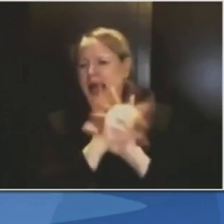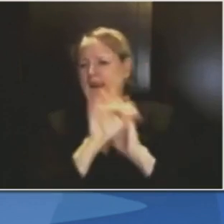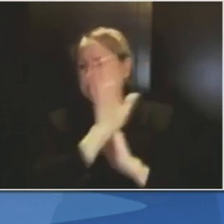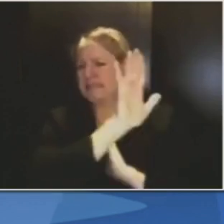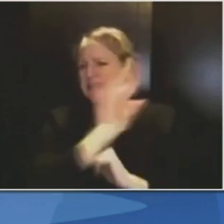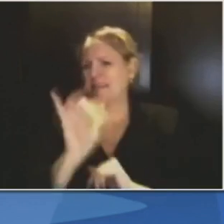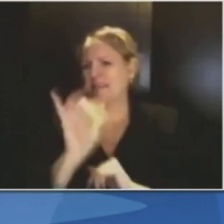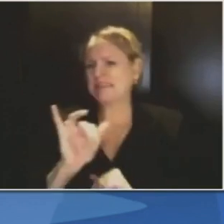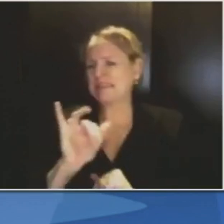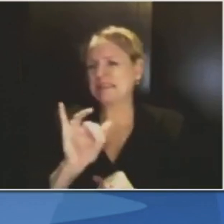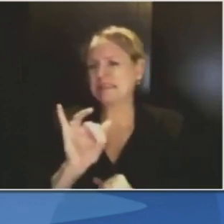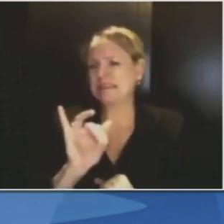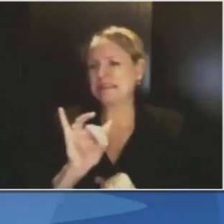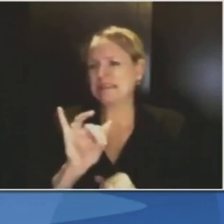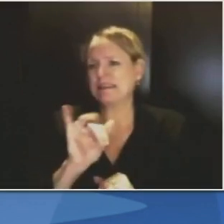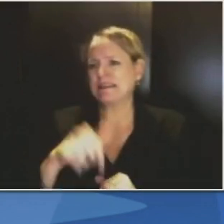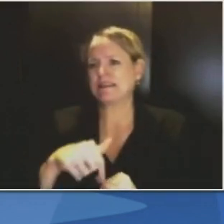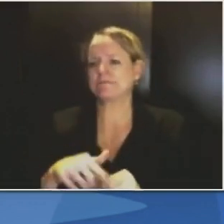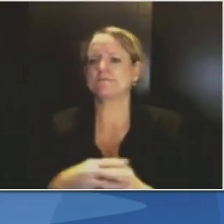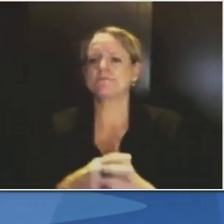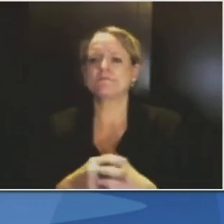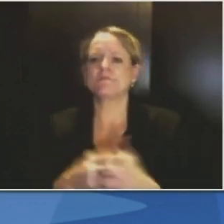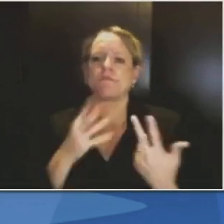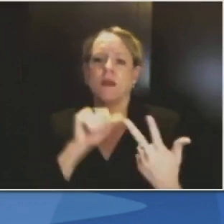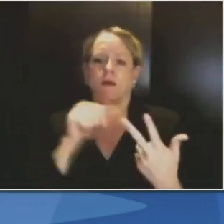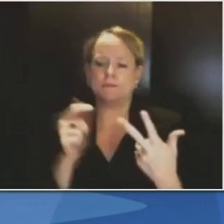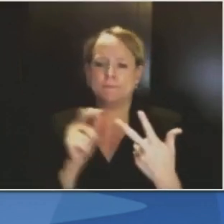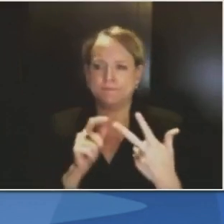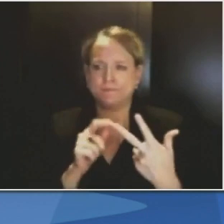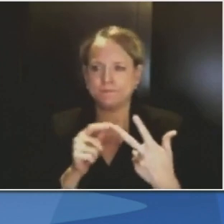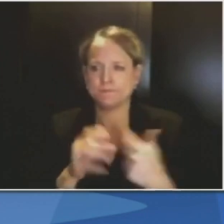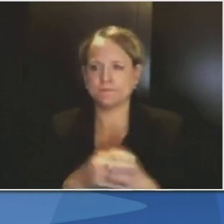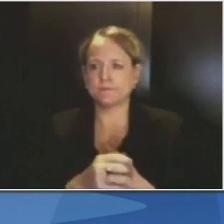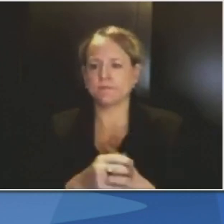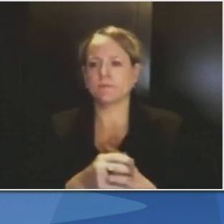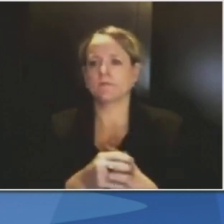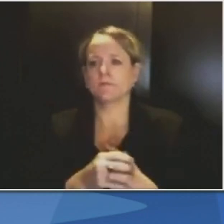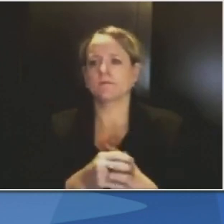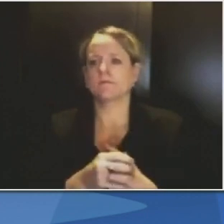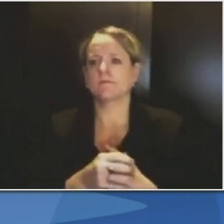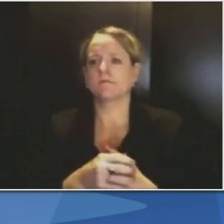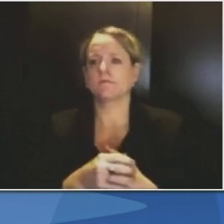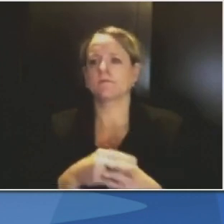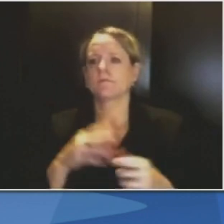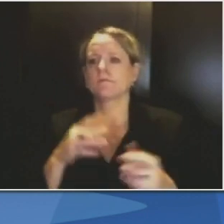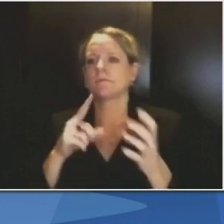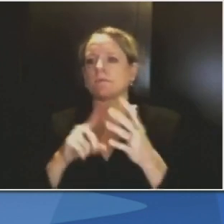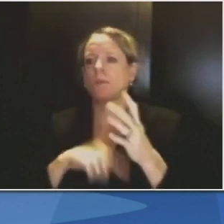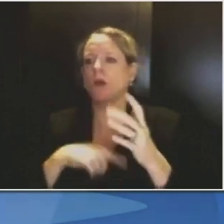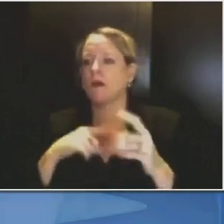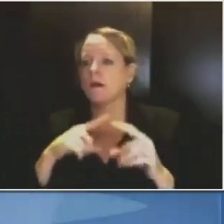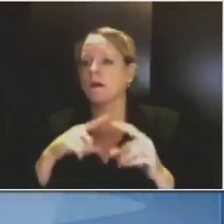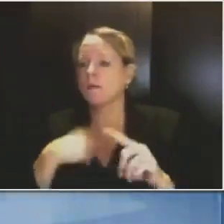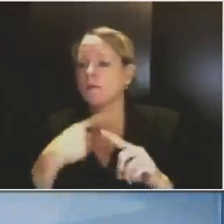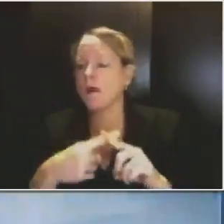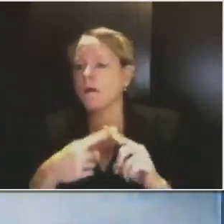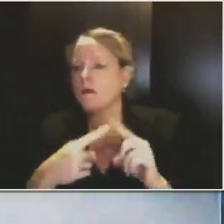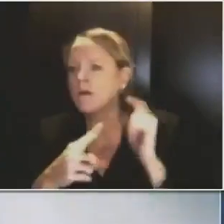Okay, I'll take the hospitalization data questions. We have made a lot of progress with the new HHS